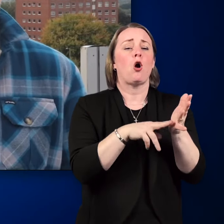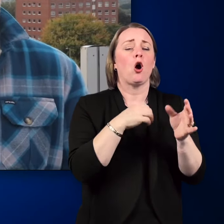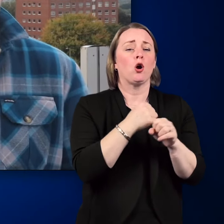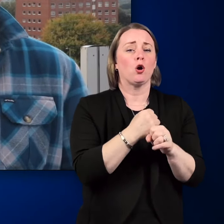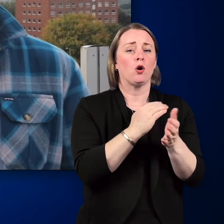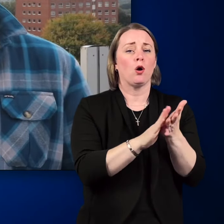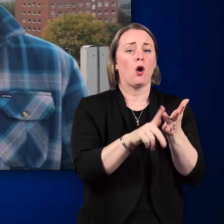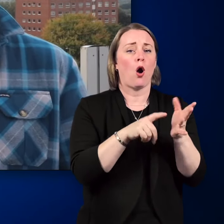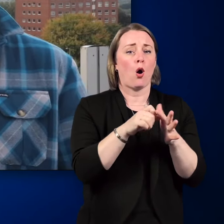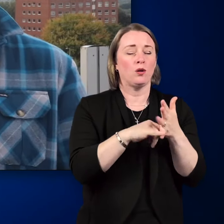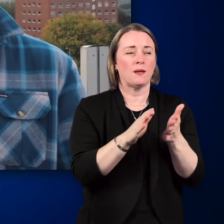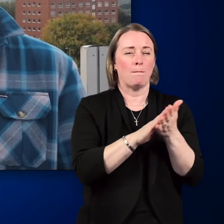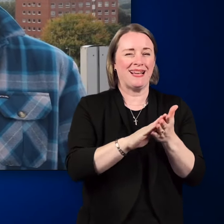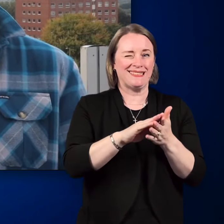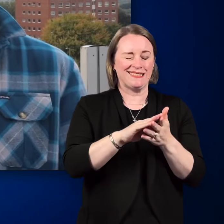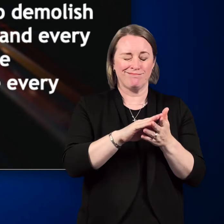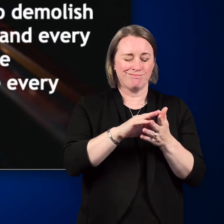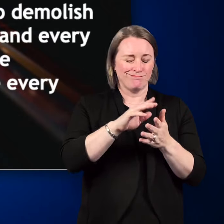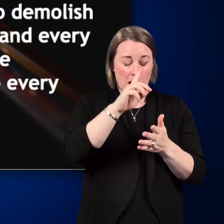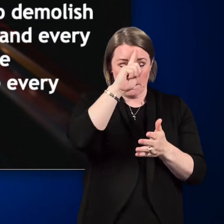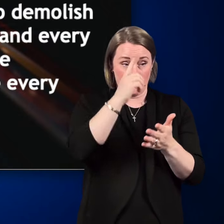about it in 2 Corinthians 10.